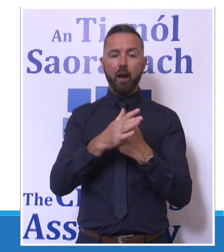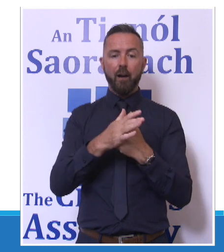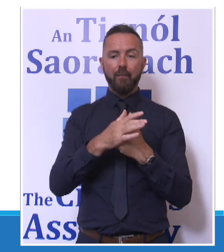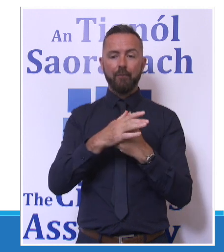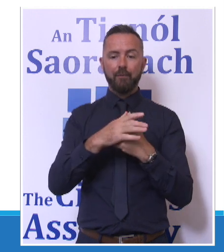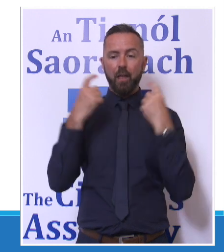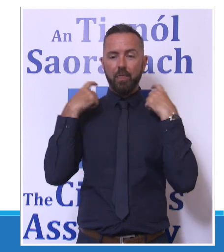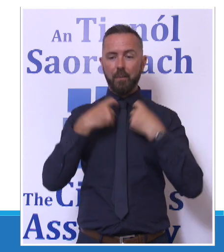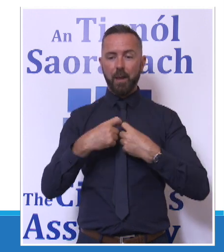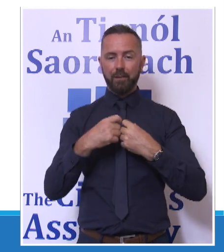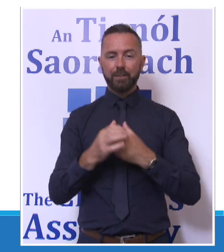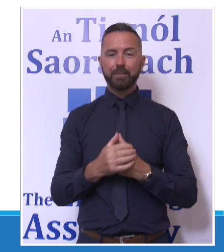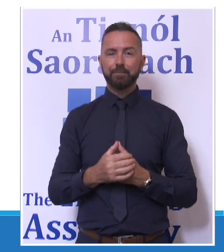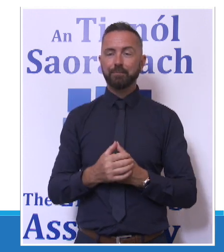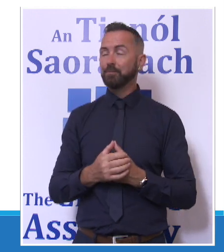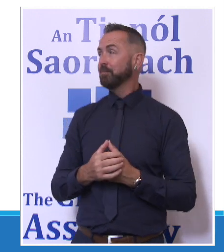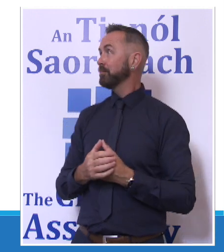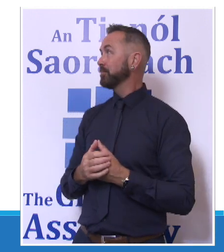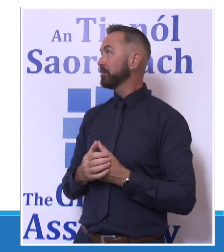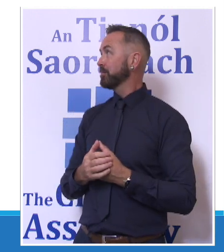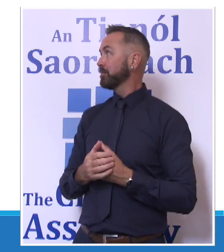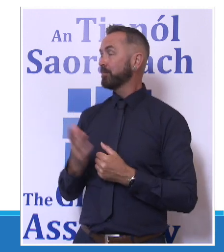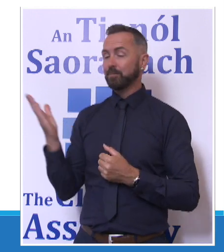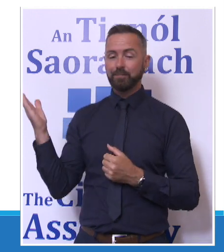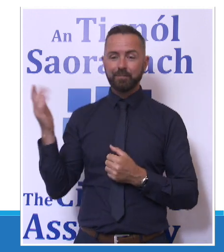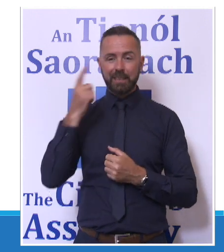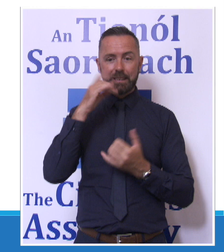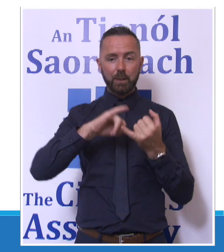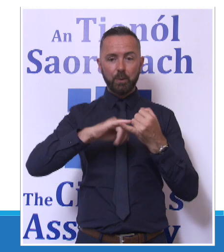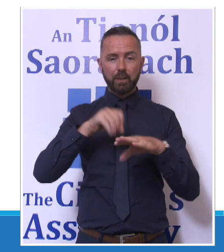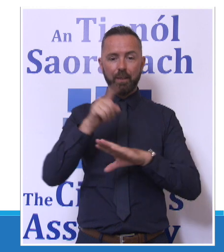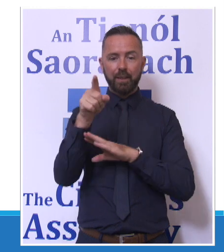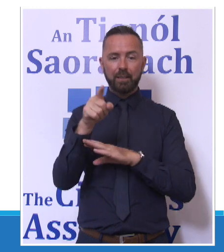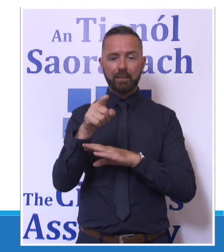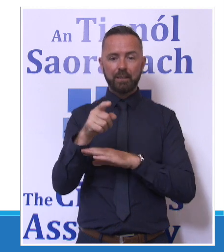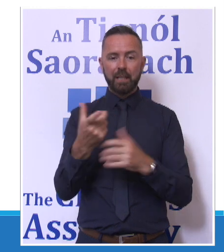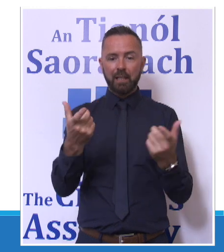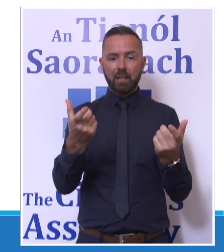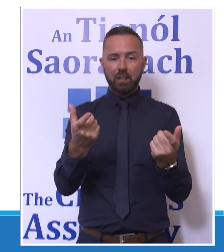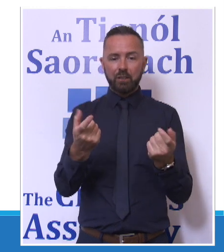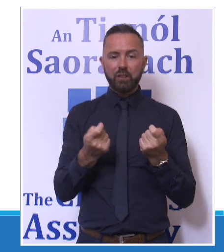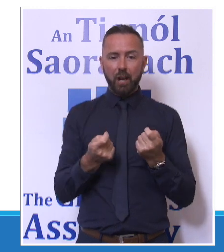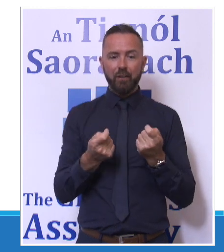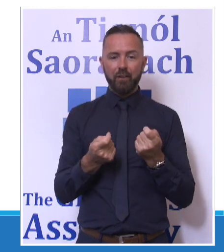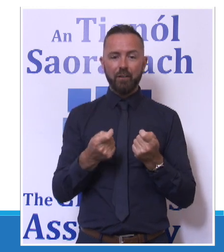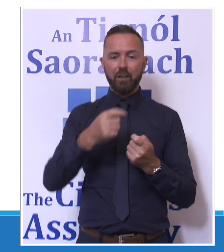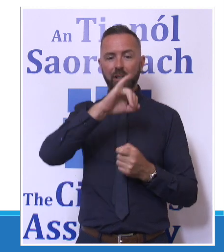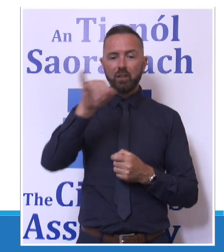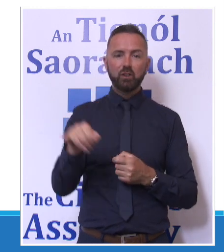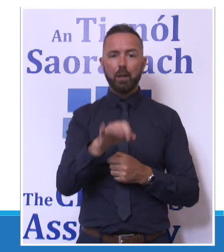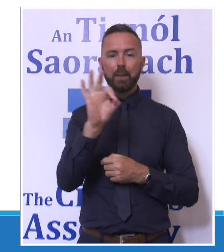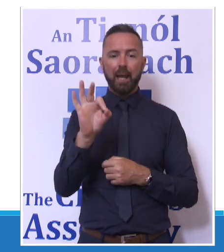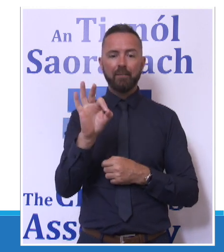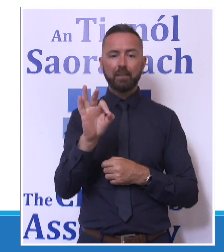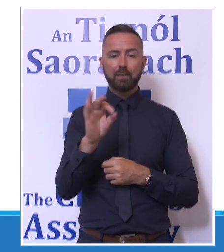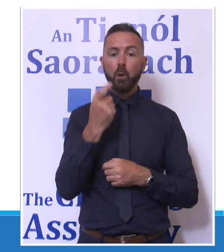of the mayors. I think you can all spot who's on this slide. It's our chair, Jim Gavin, and he was awarded the